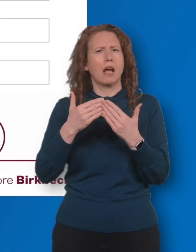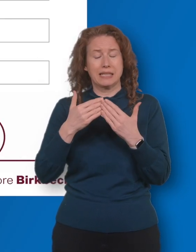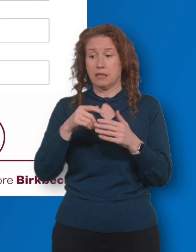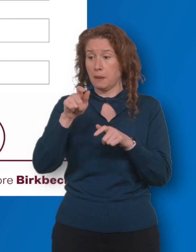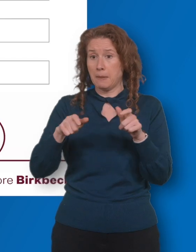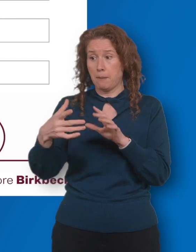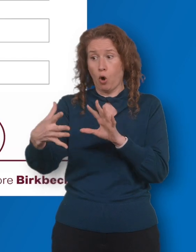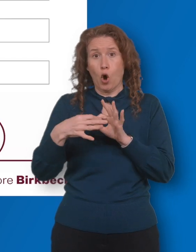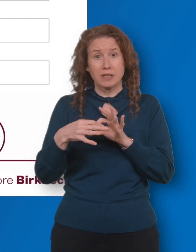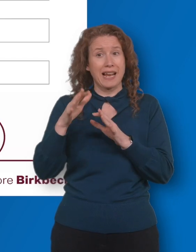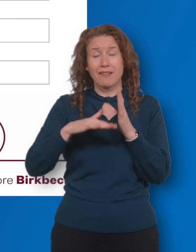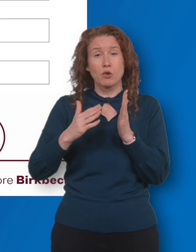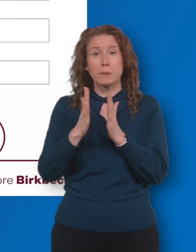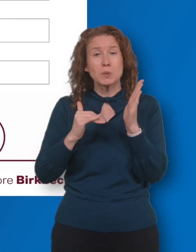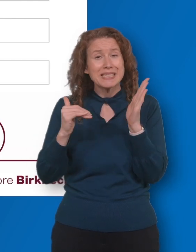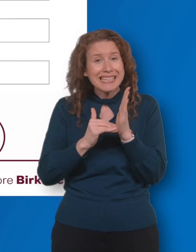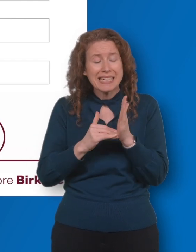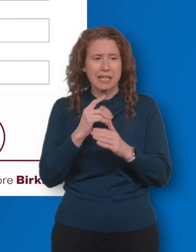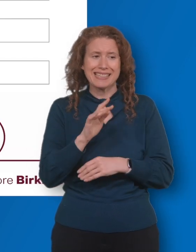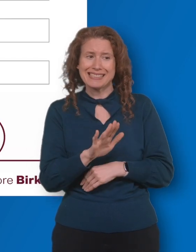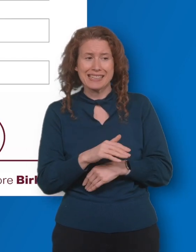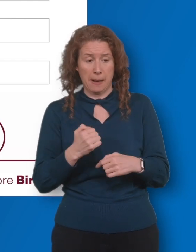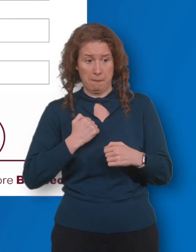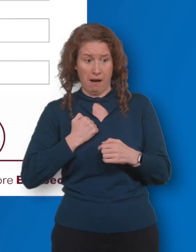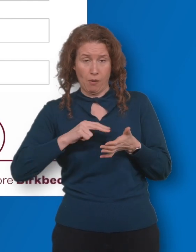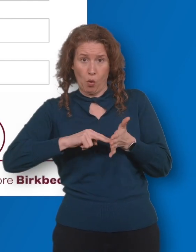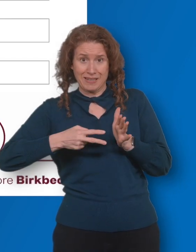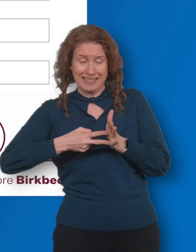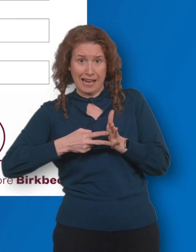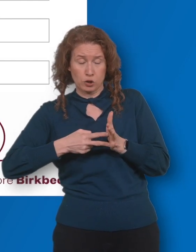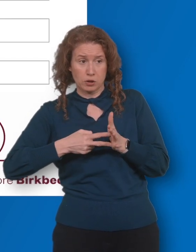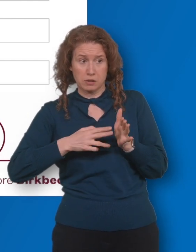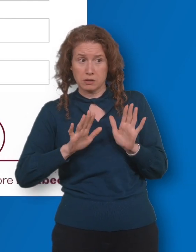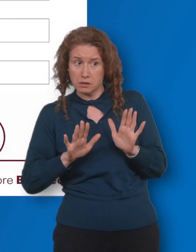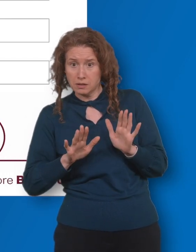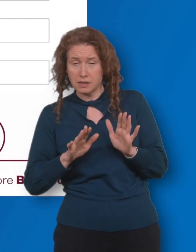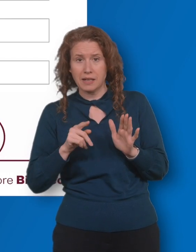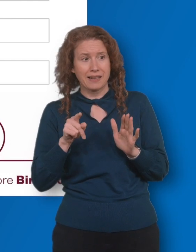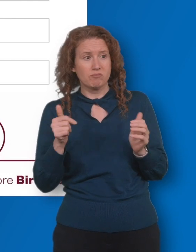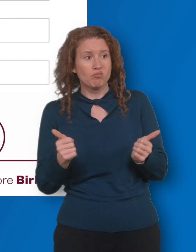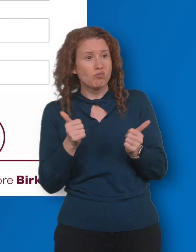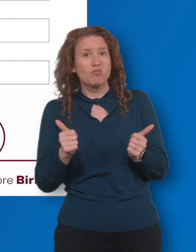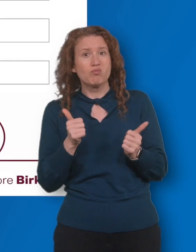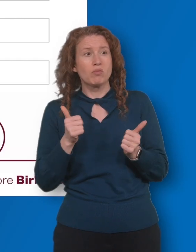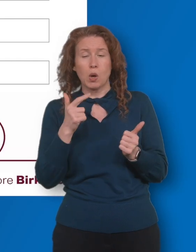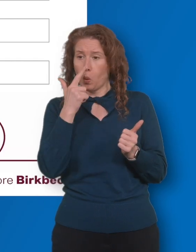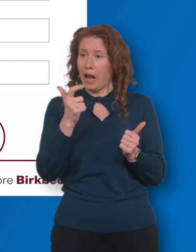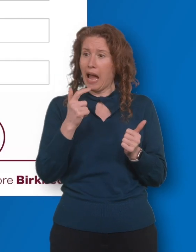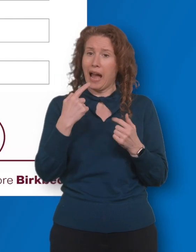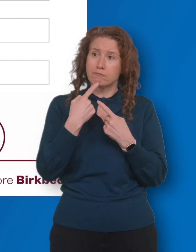from New Zealand, and they said, actually, in my organizations, it's more okay to come out as